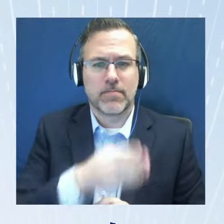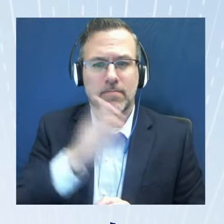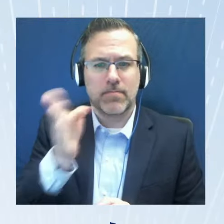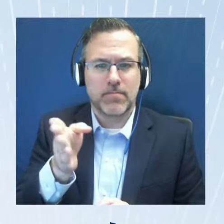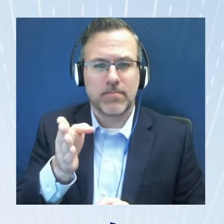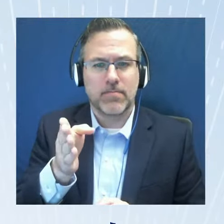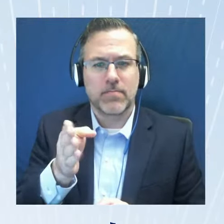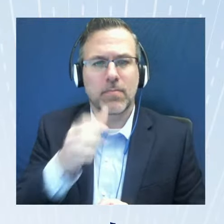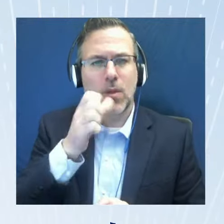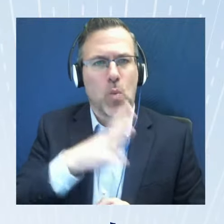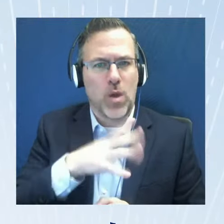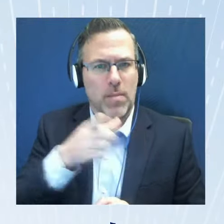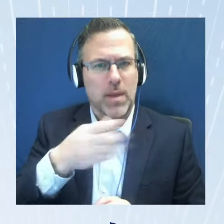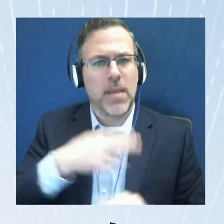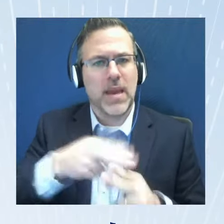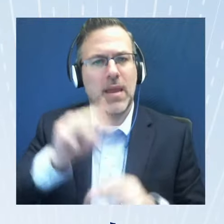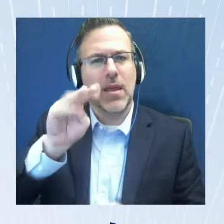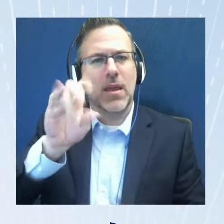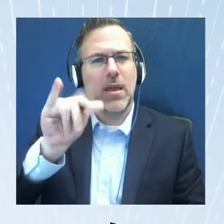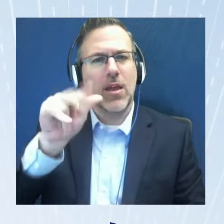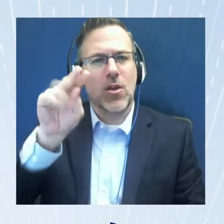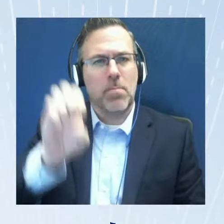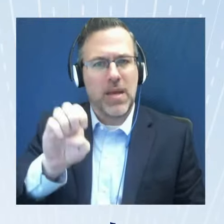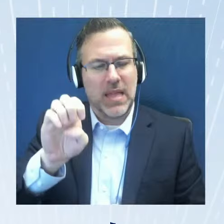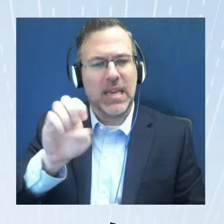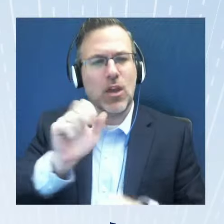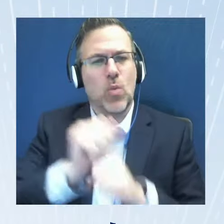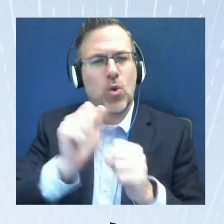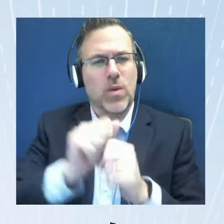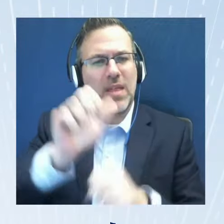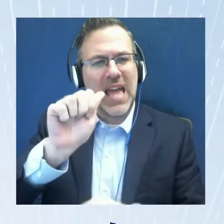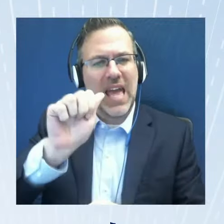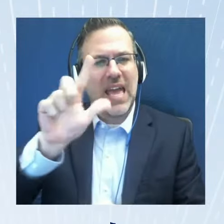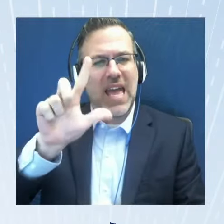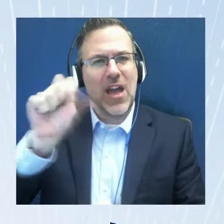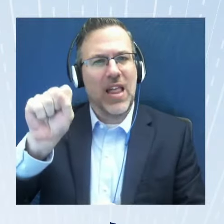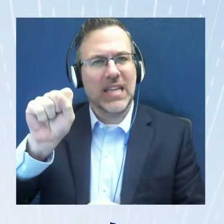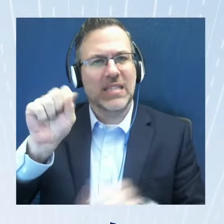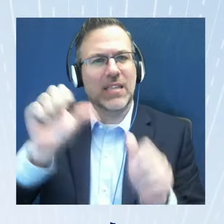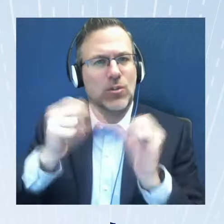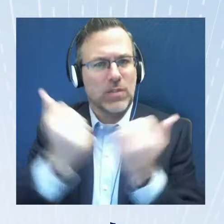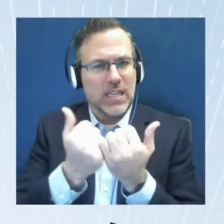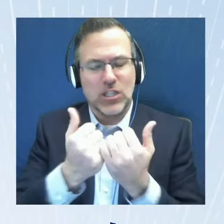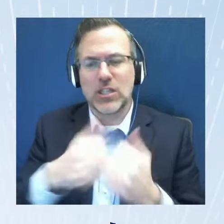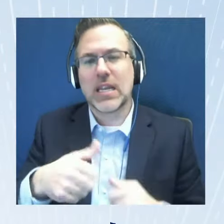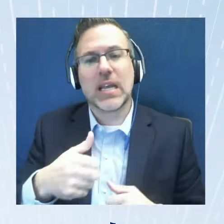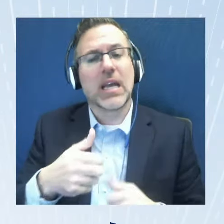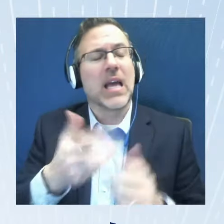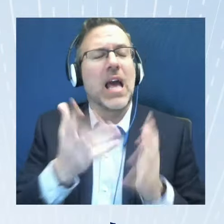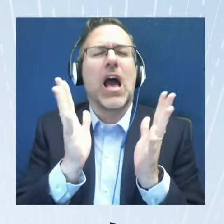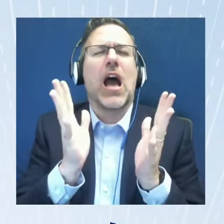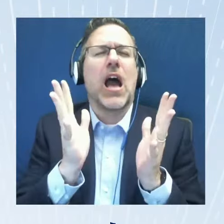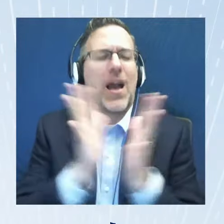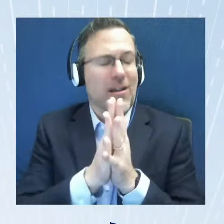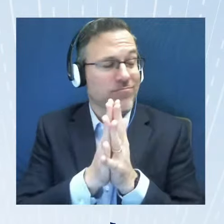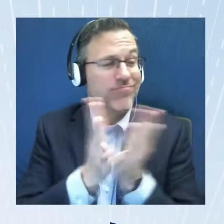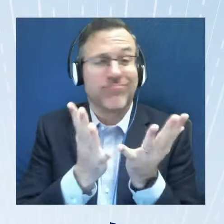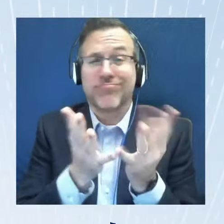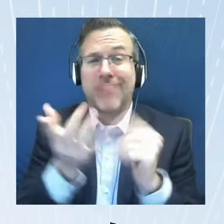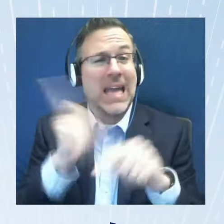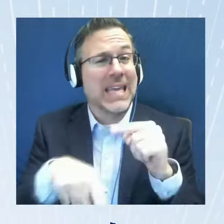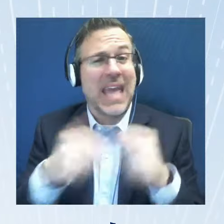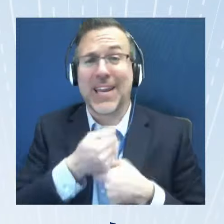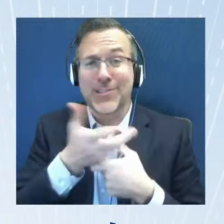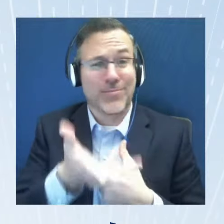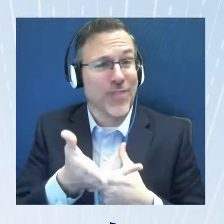Thank you so much. My name is Melanie Lendinel. I'm with the ALS Association, and I cannot tell you how long overdue